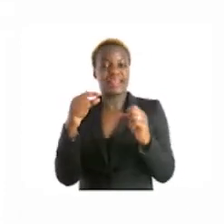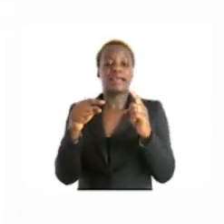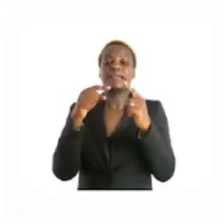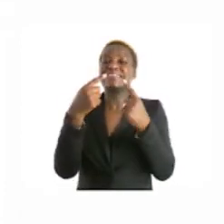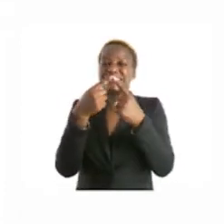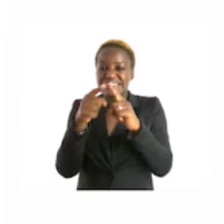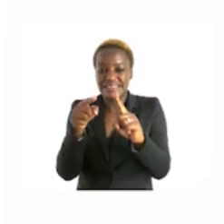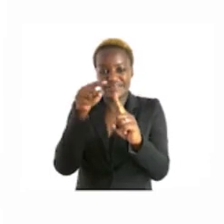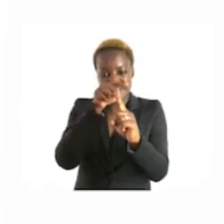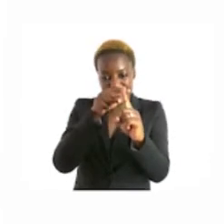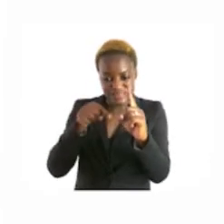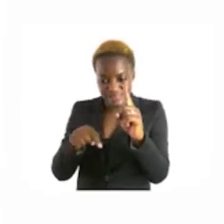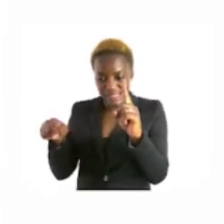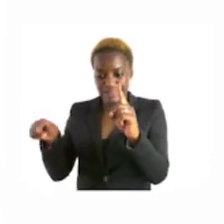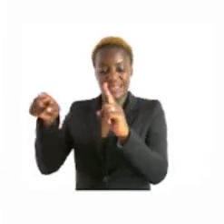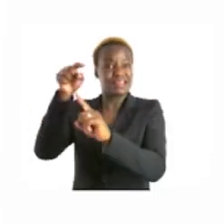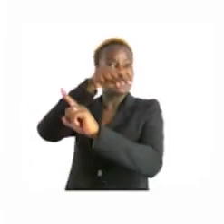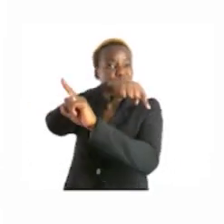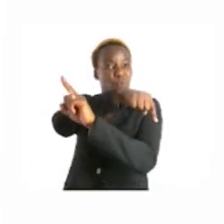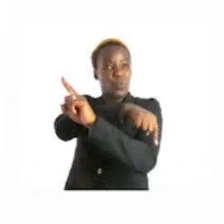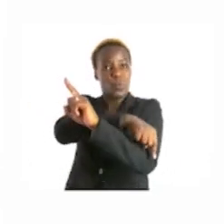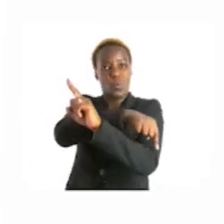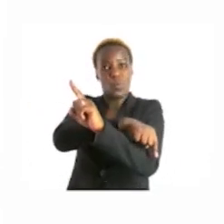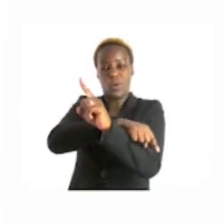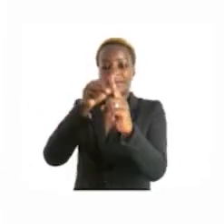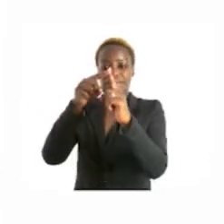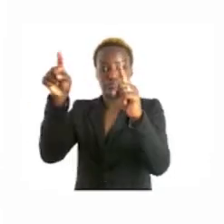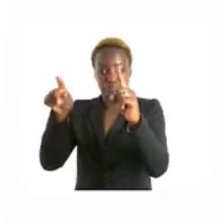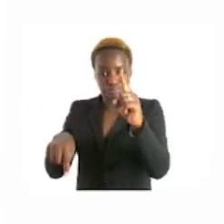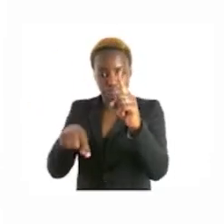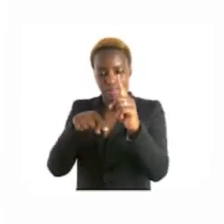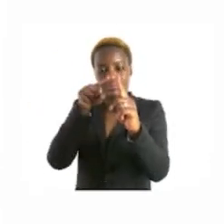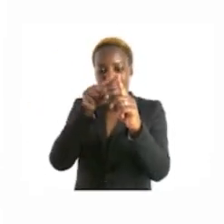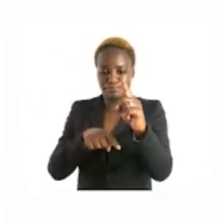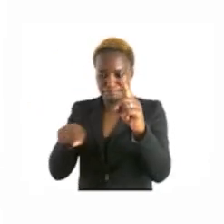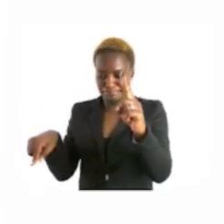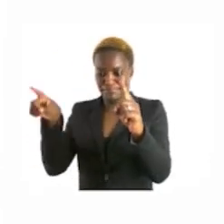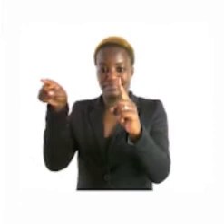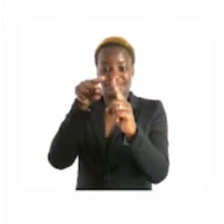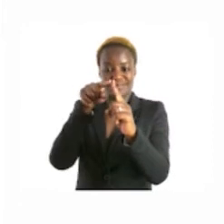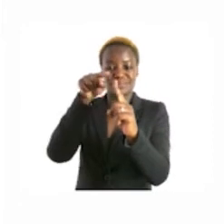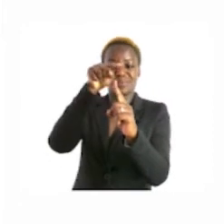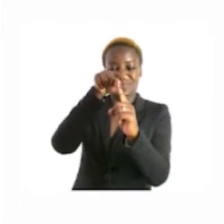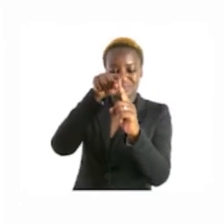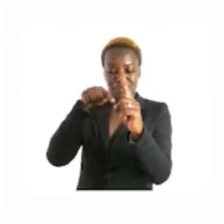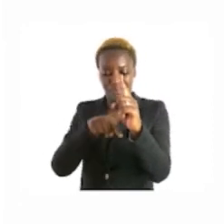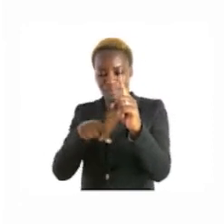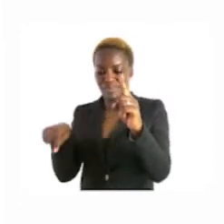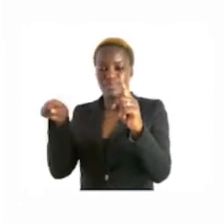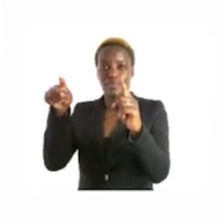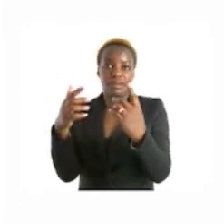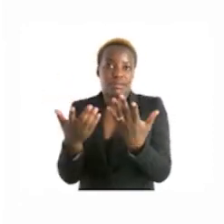the corners of each one of those shapes that we have. For example, the first one we have a